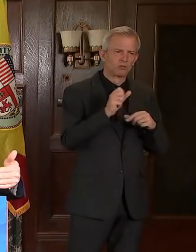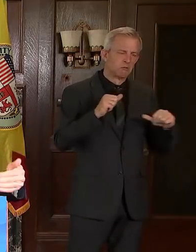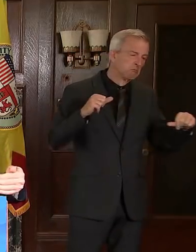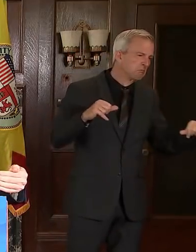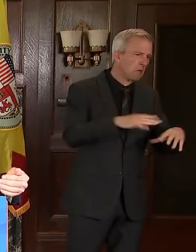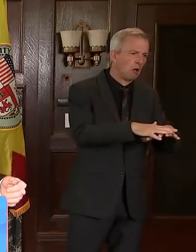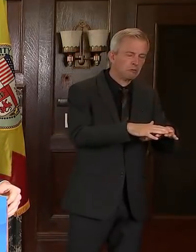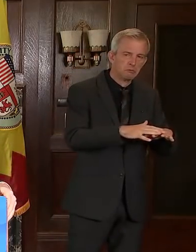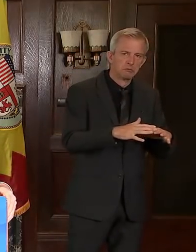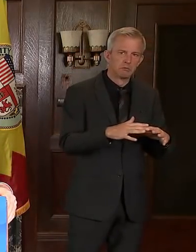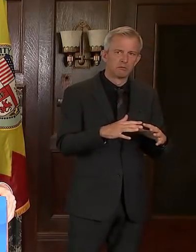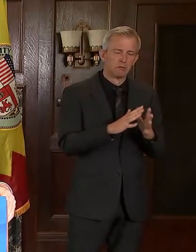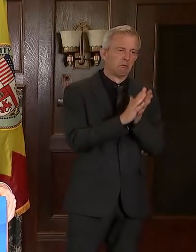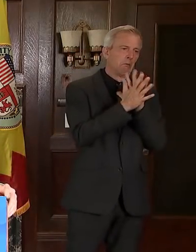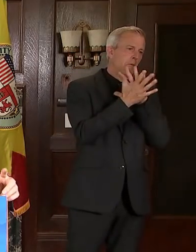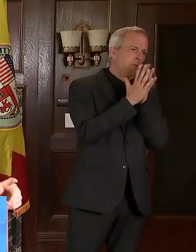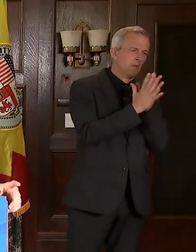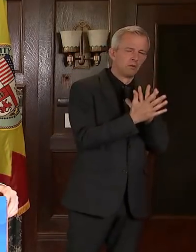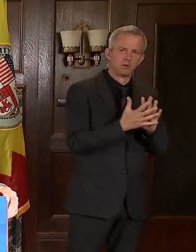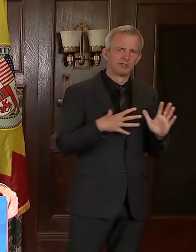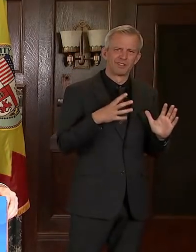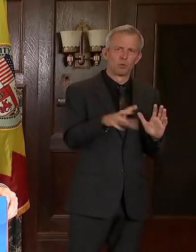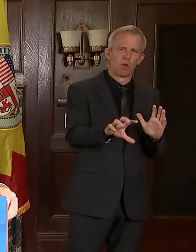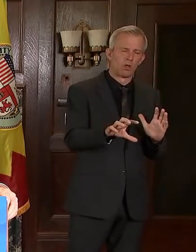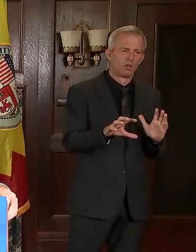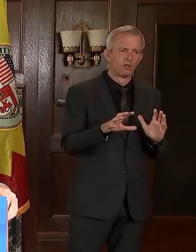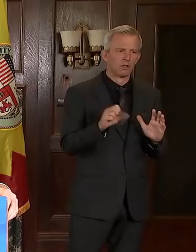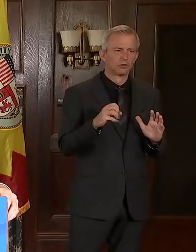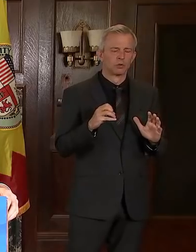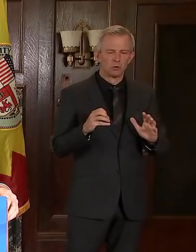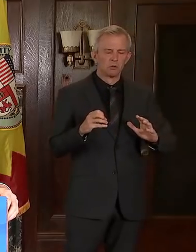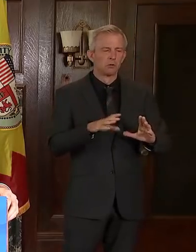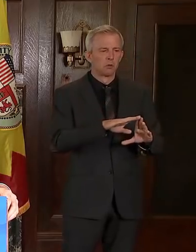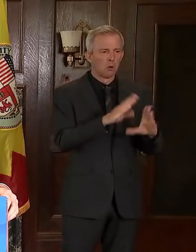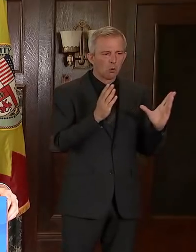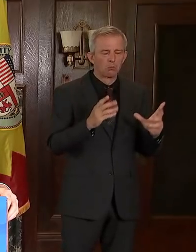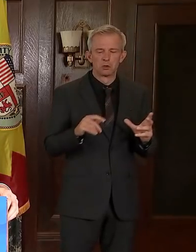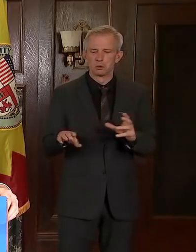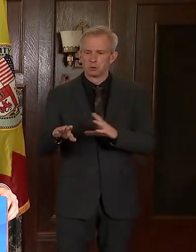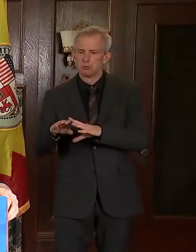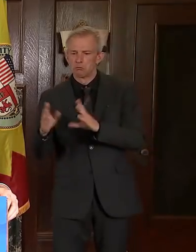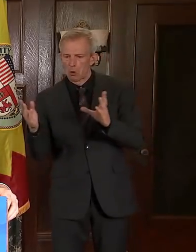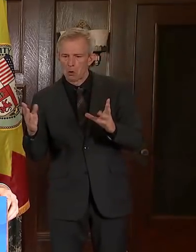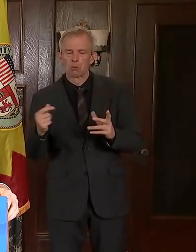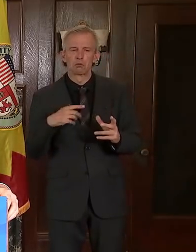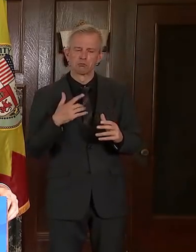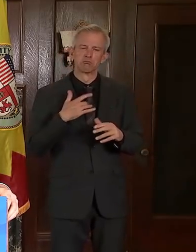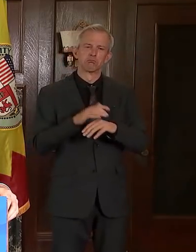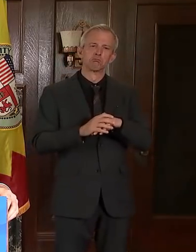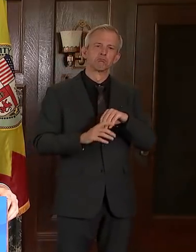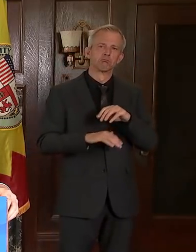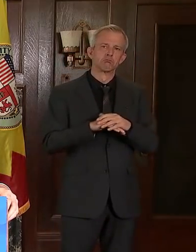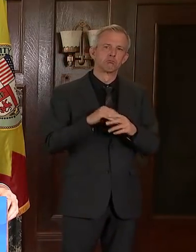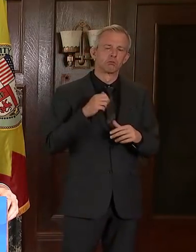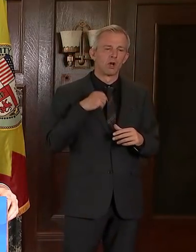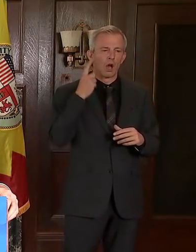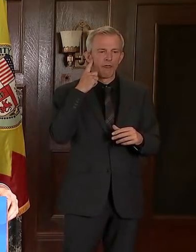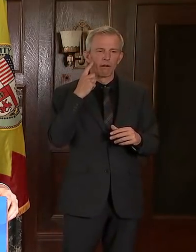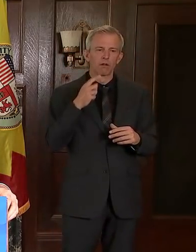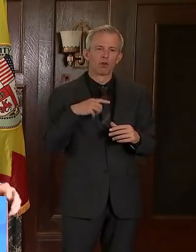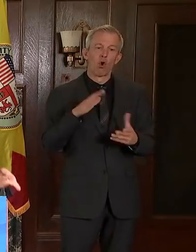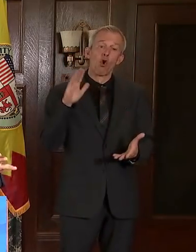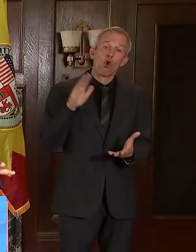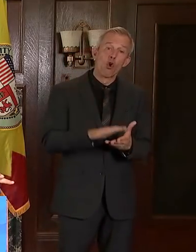right way is to do these things together. And those two things I was comfortable in this next week moving forward with. So both of those, I believe, are either low